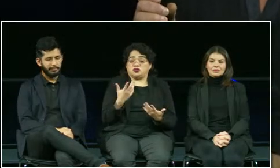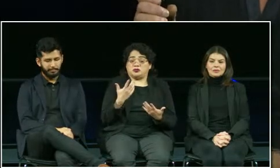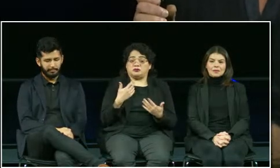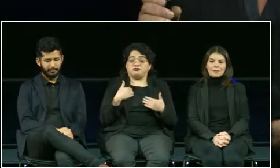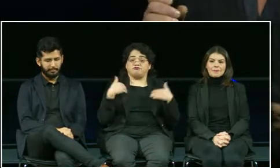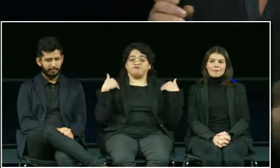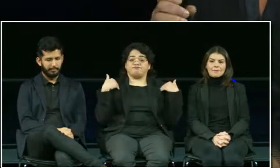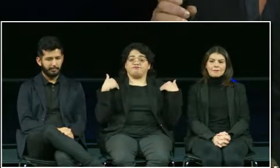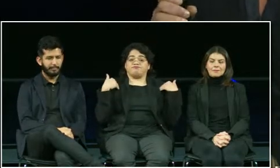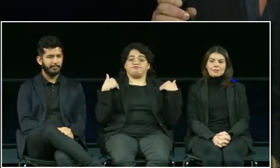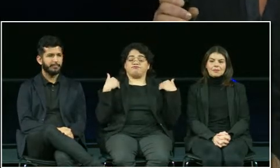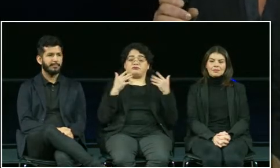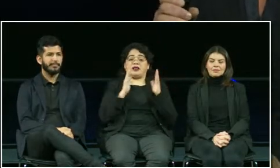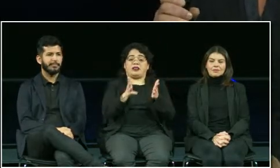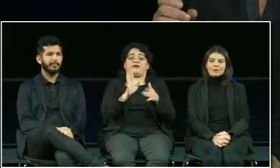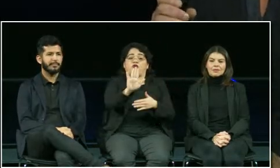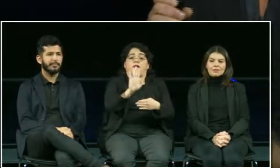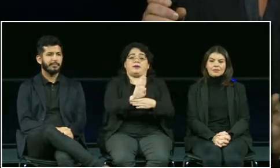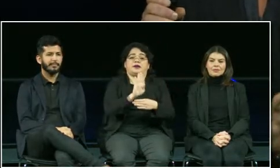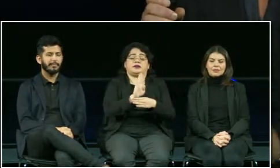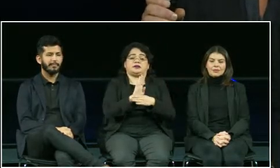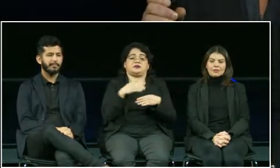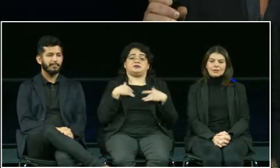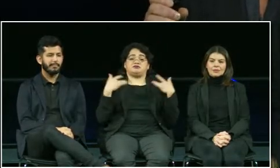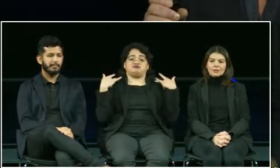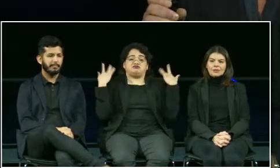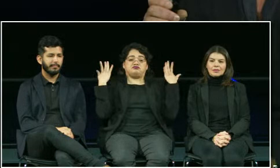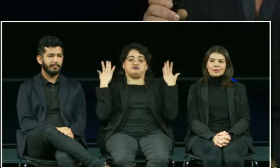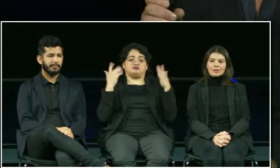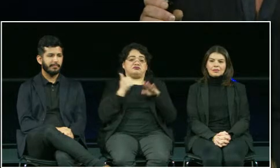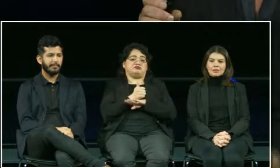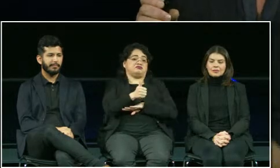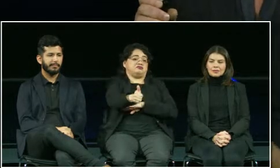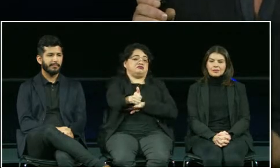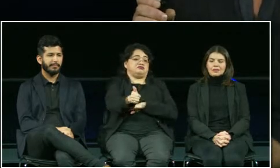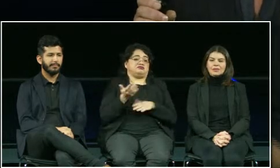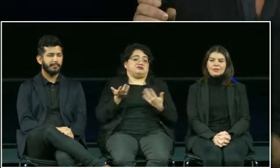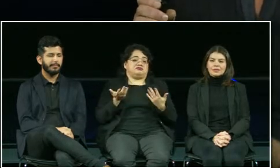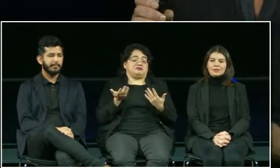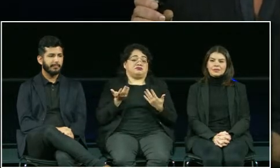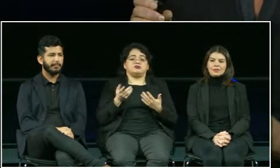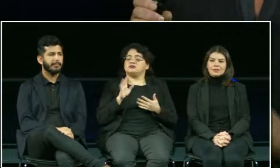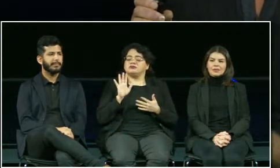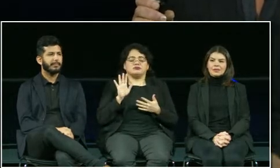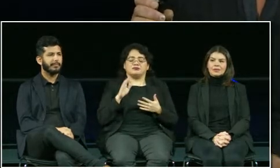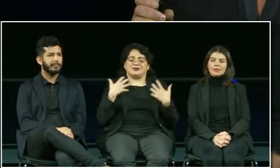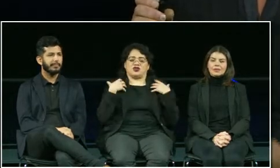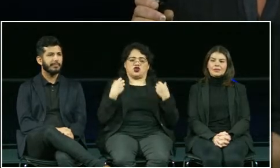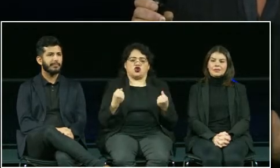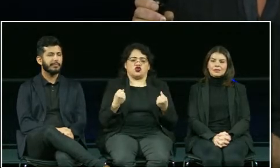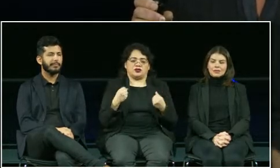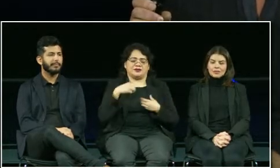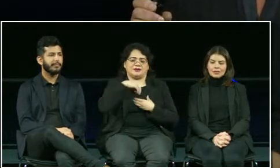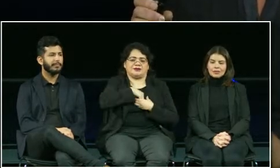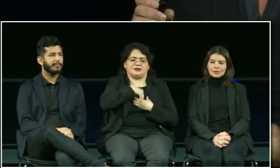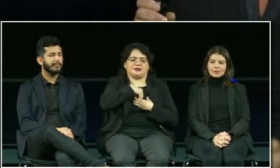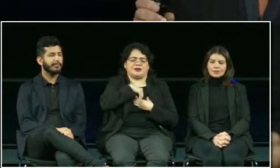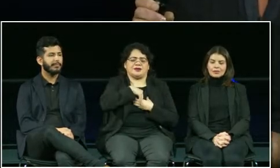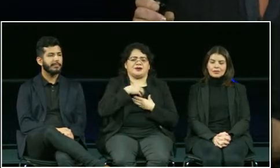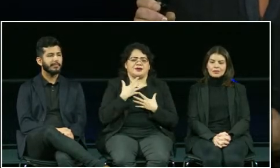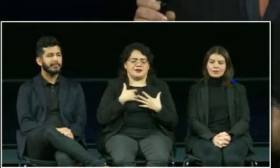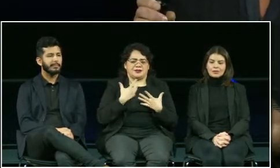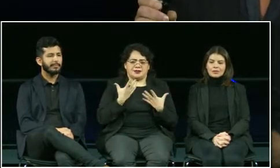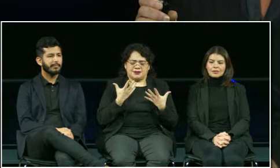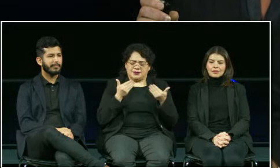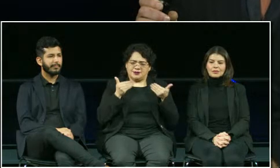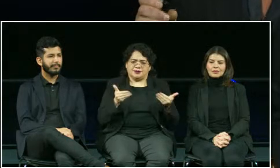others? Nightride is also, it's about finding courage inside oneself to raise the voice against